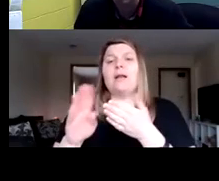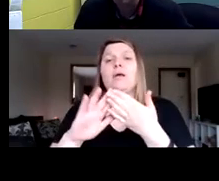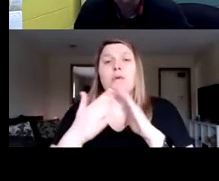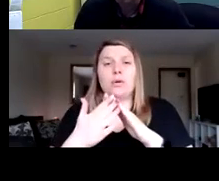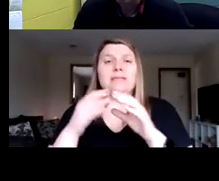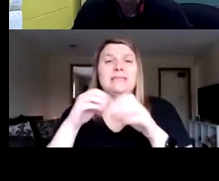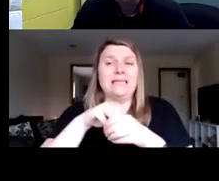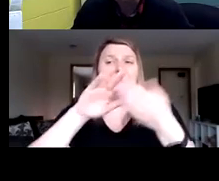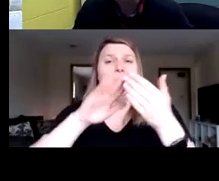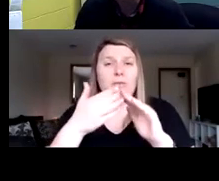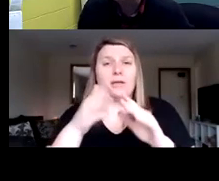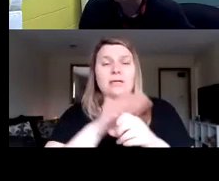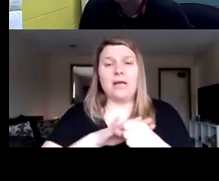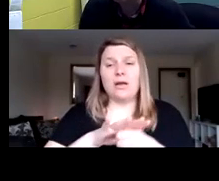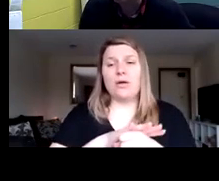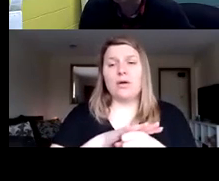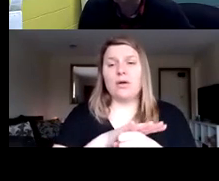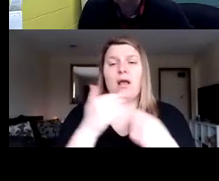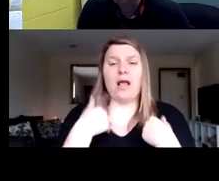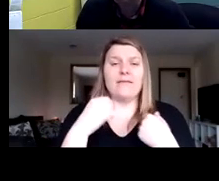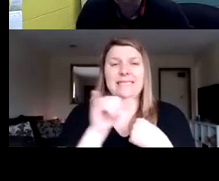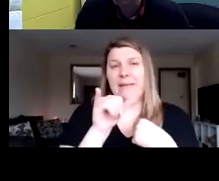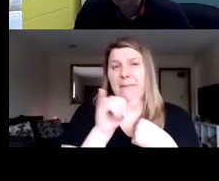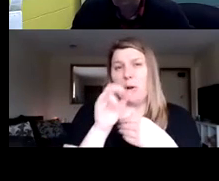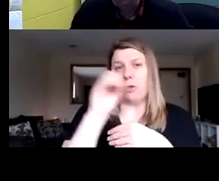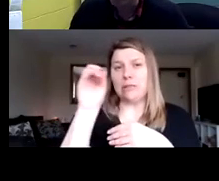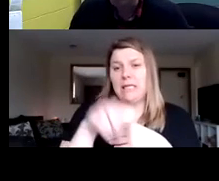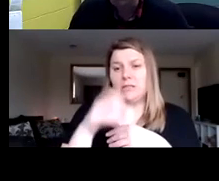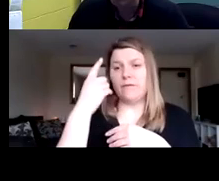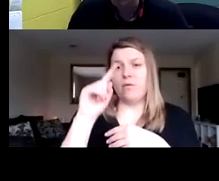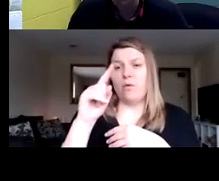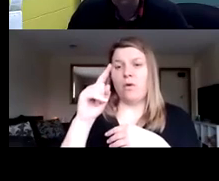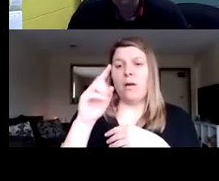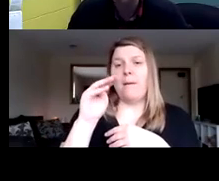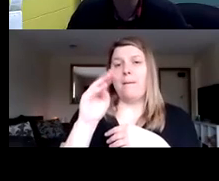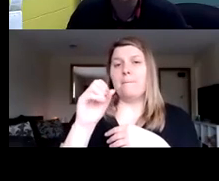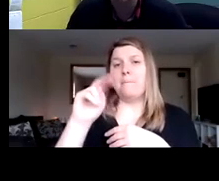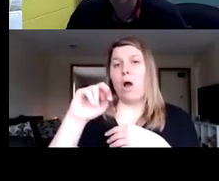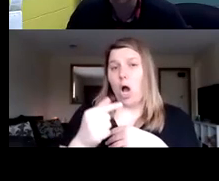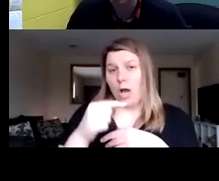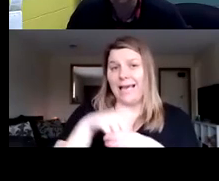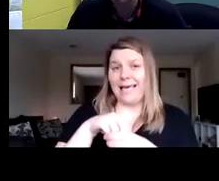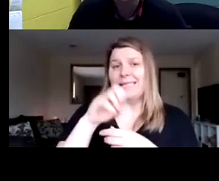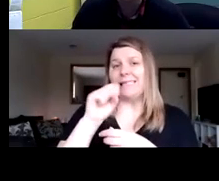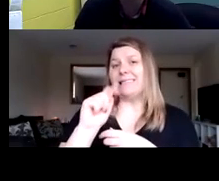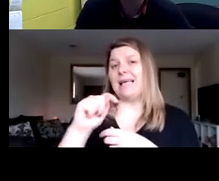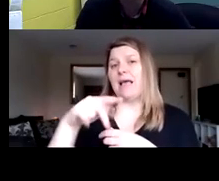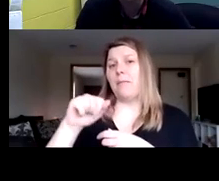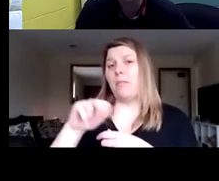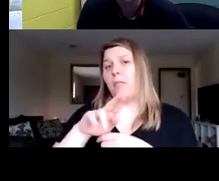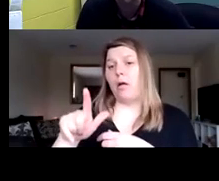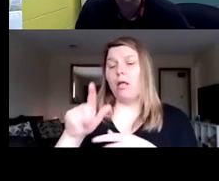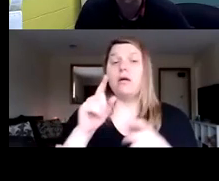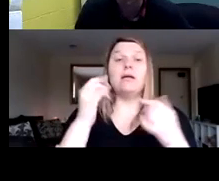area. There is a similar percentage of Hmong individuals in St. Paul, and there's a